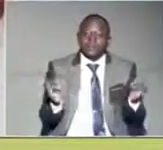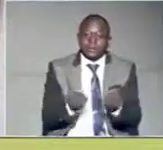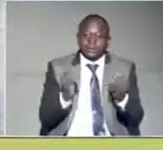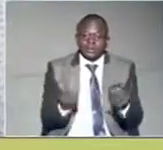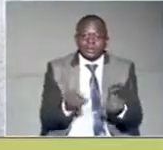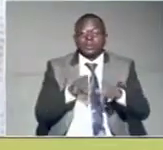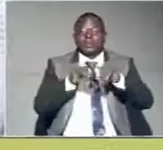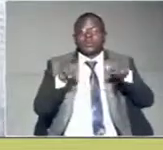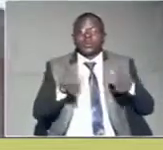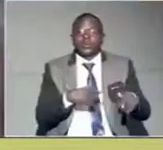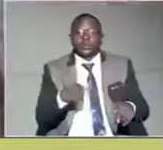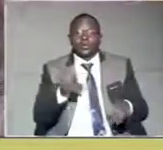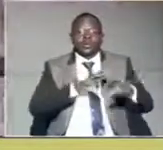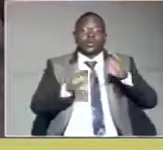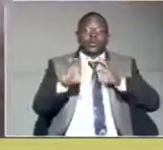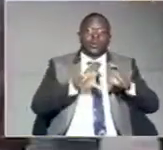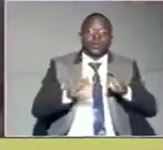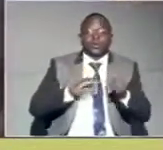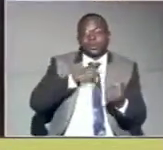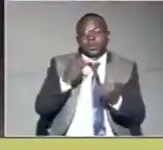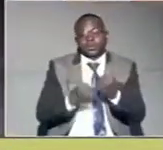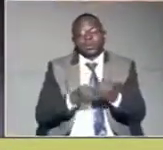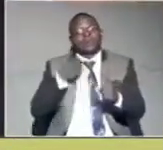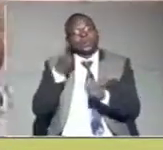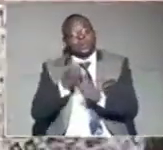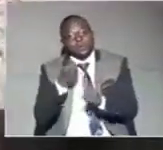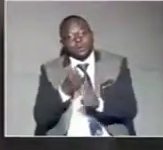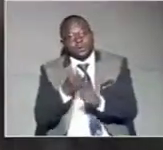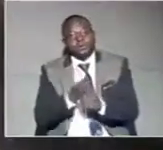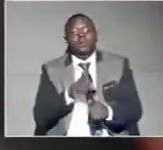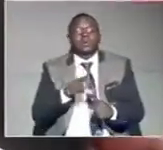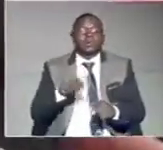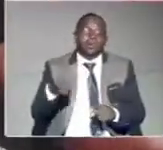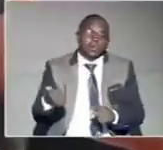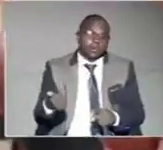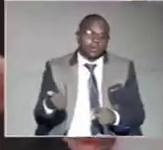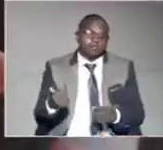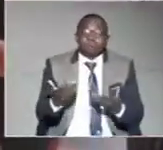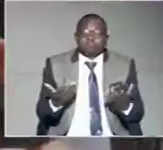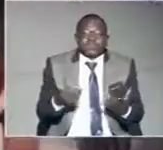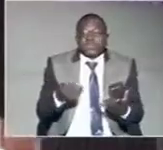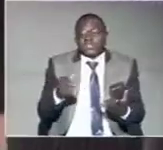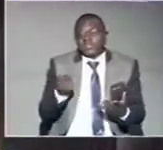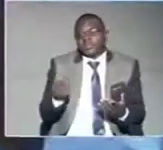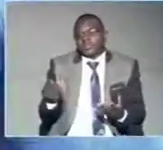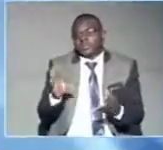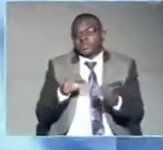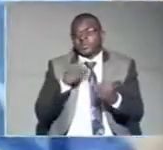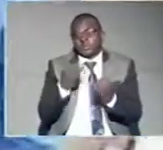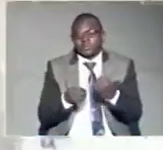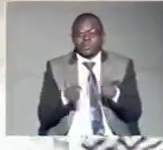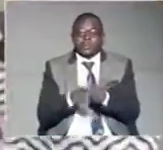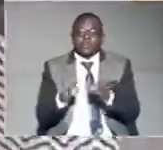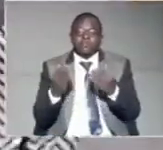newsroom, going for communication jobs, going for advocacy, going for these other, you know, light jobs, and then of course